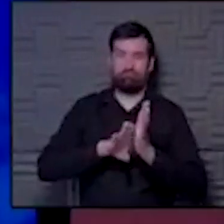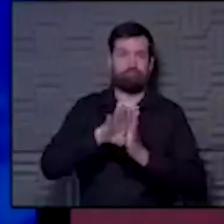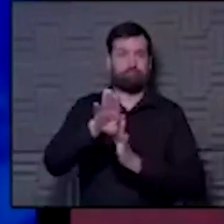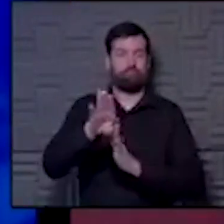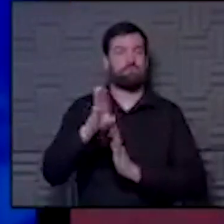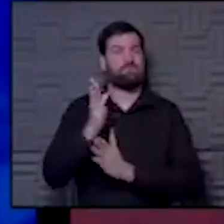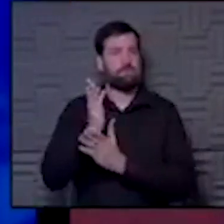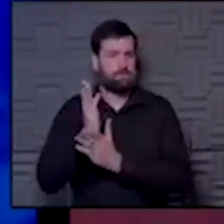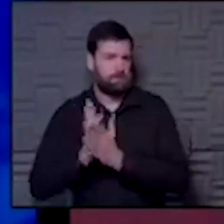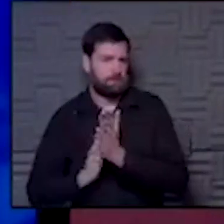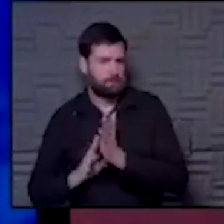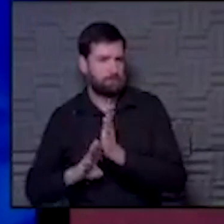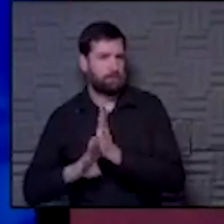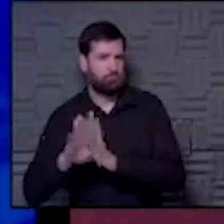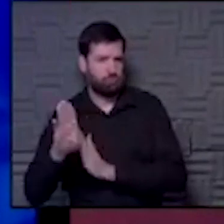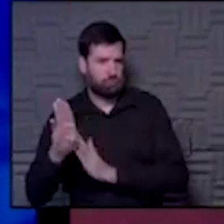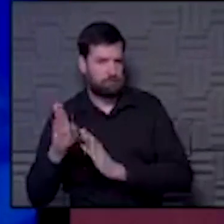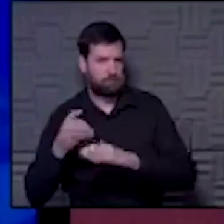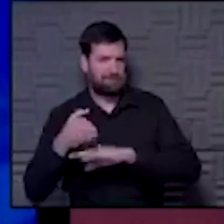seen some increase post-Thanksgiving.